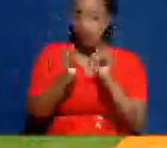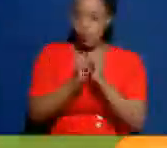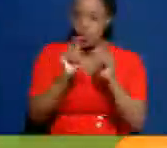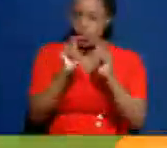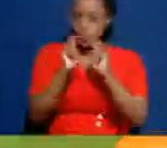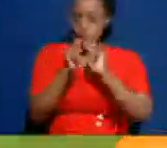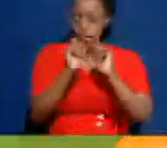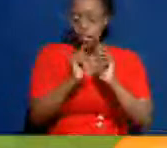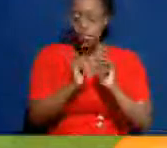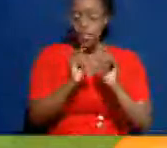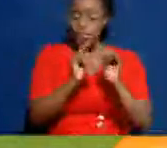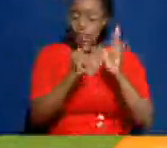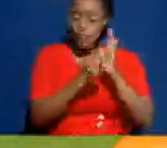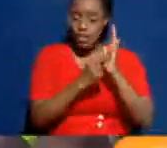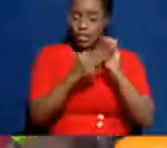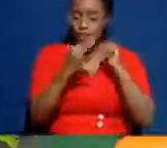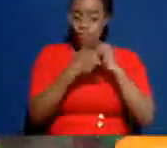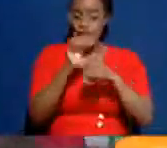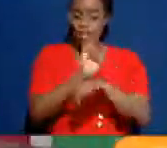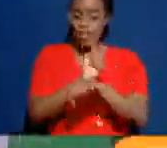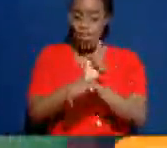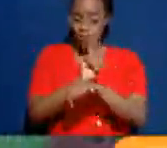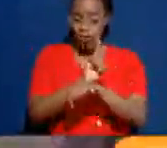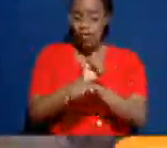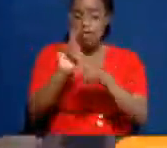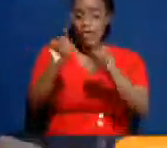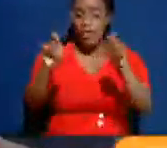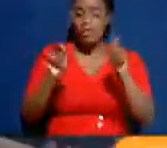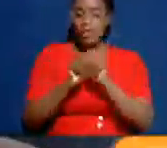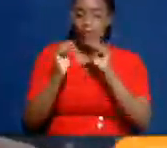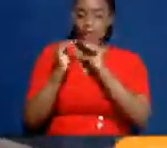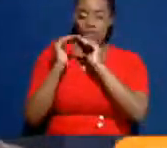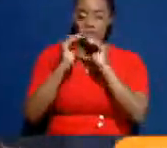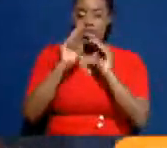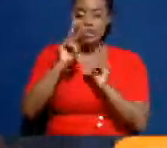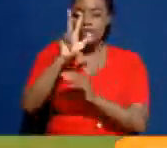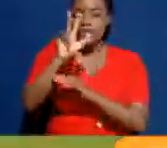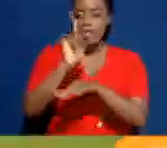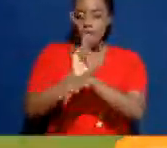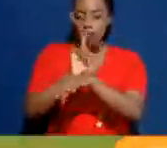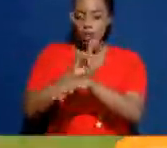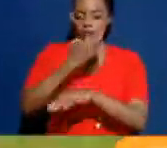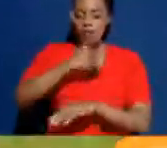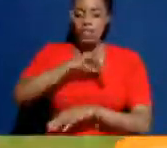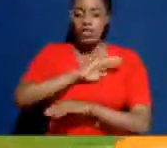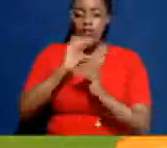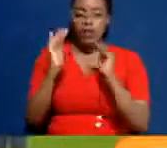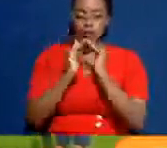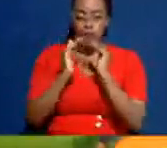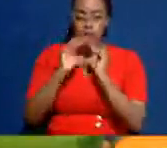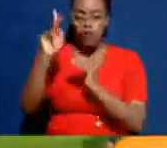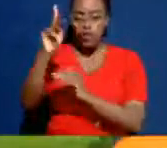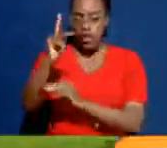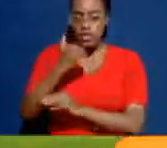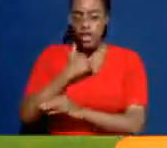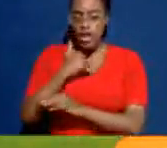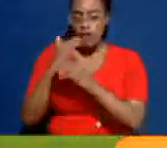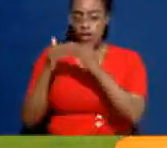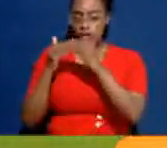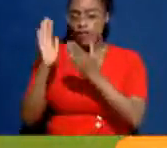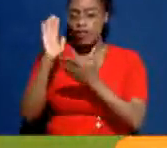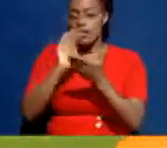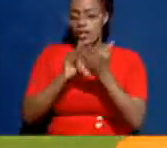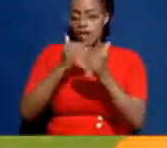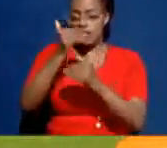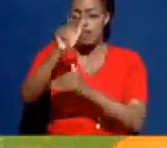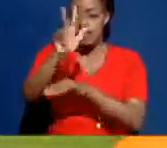converted try in the 8th minute, but the teams were level in the 23rd minute with Spain equalising. Kenya took the lead once again